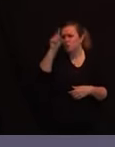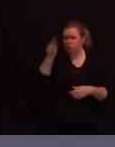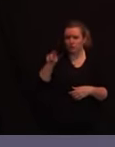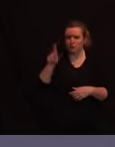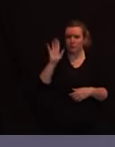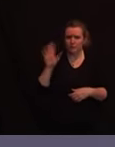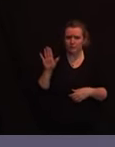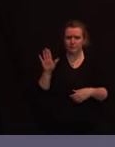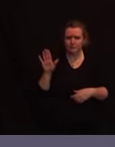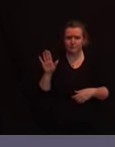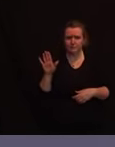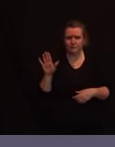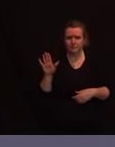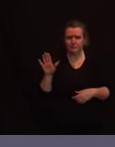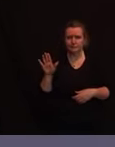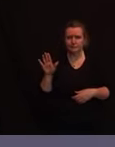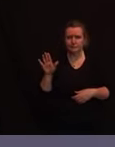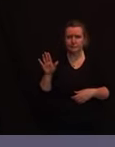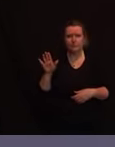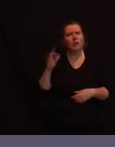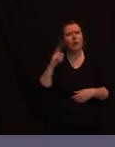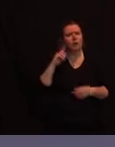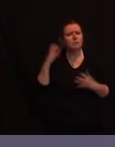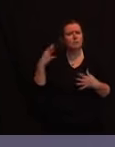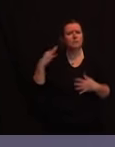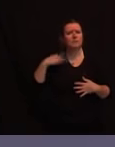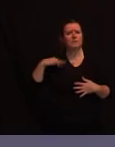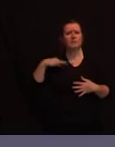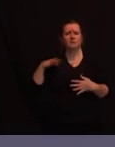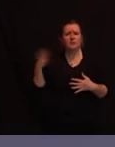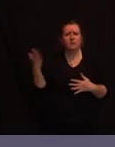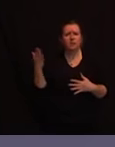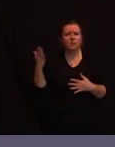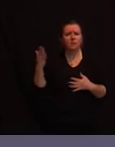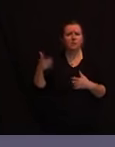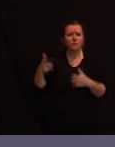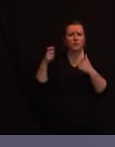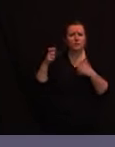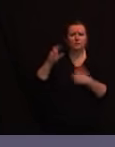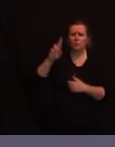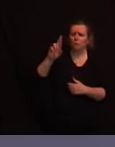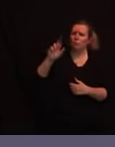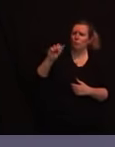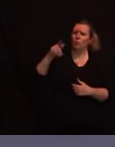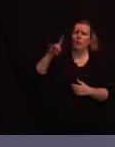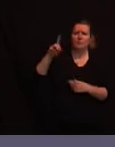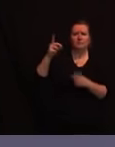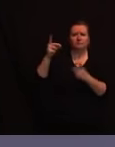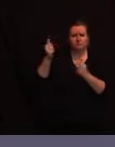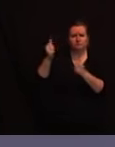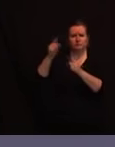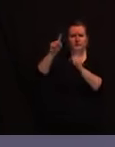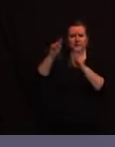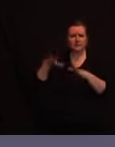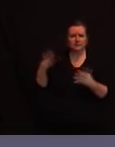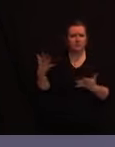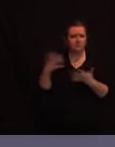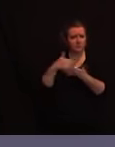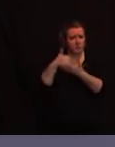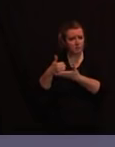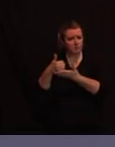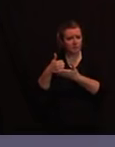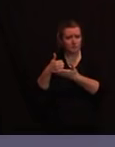benefits of rapid testing and how that could help us in terms of reopening the economy,